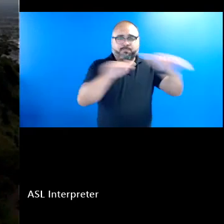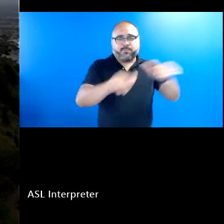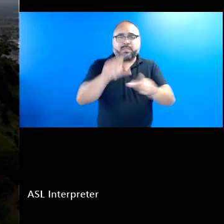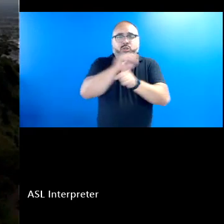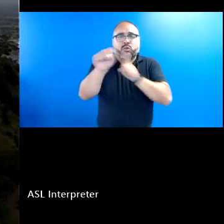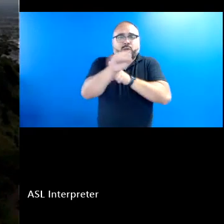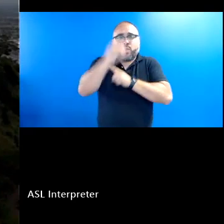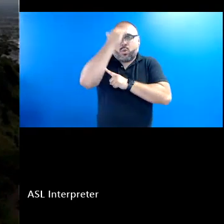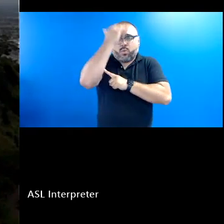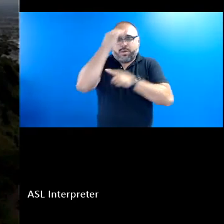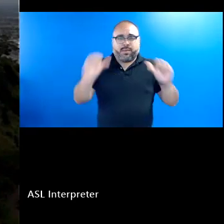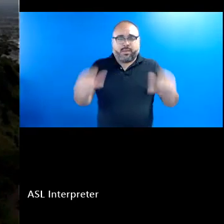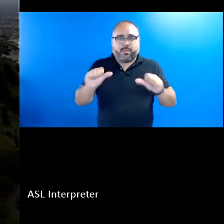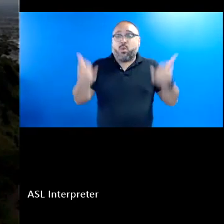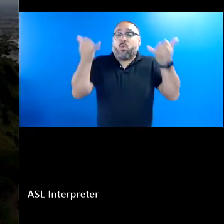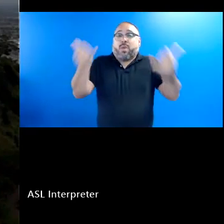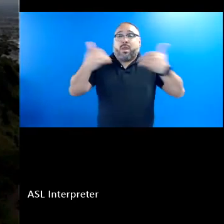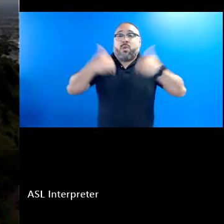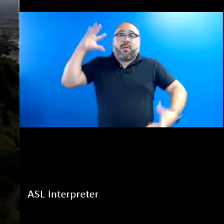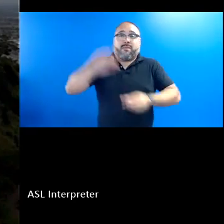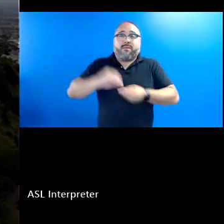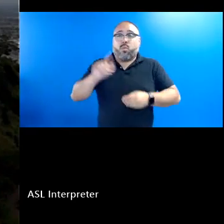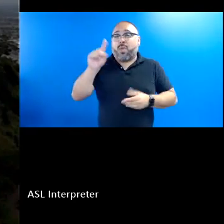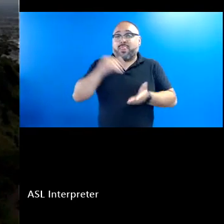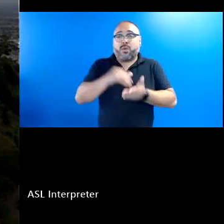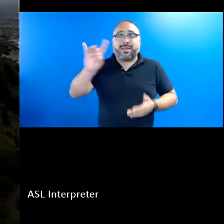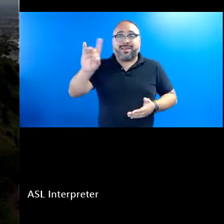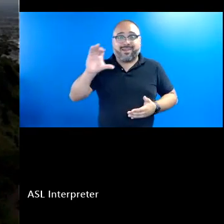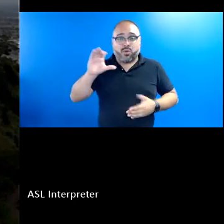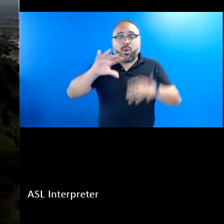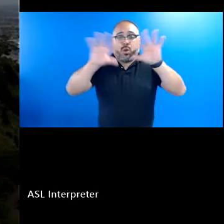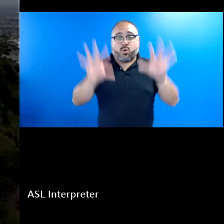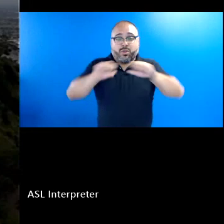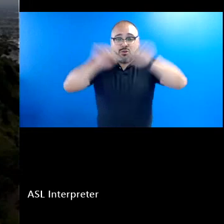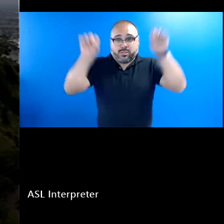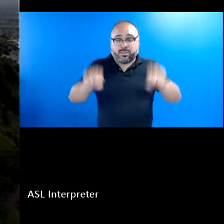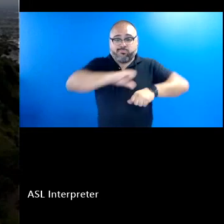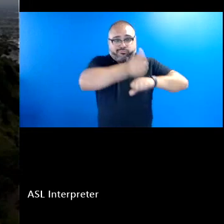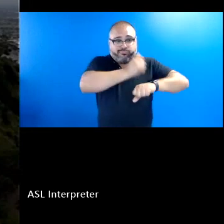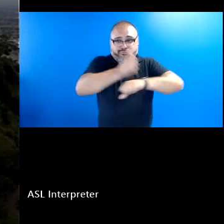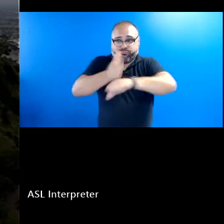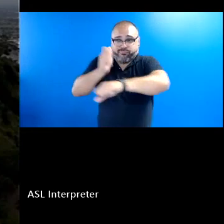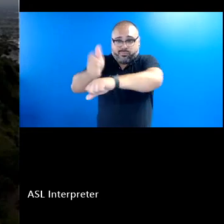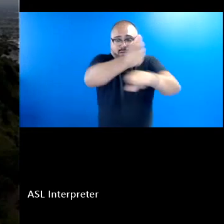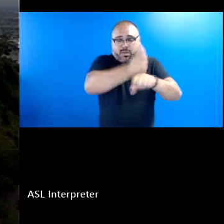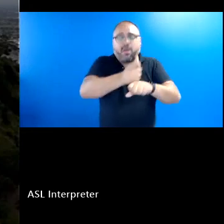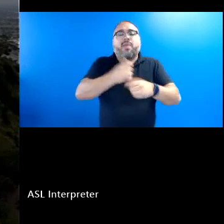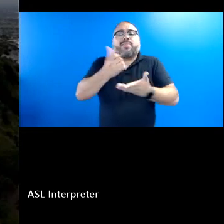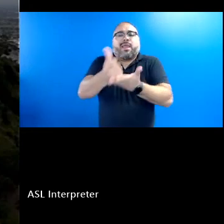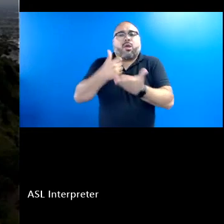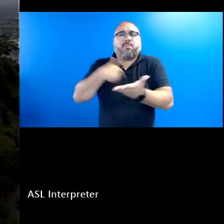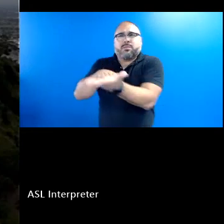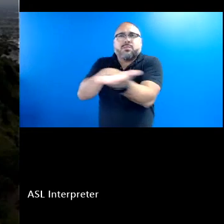Right now, we have over 1,800 weather stations that we've installed across the territory that give us feedback on the environmental conditions